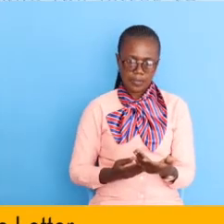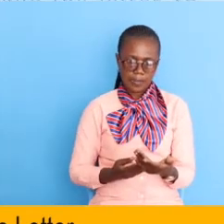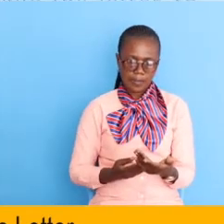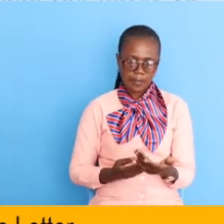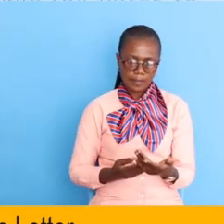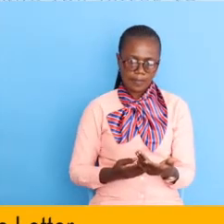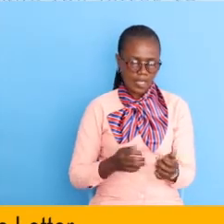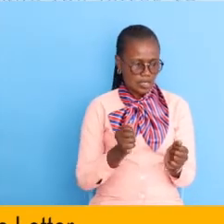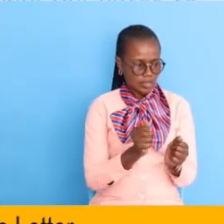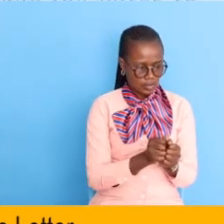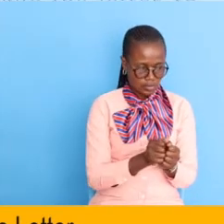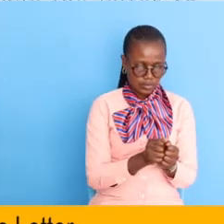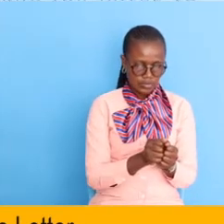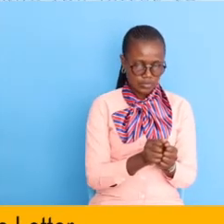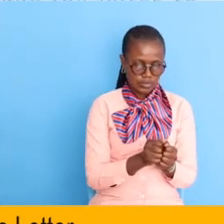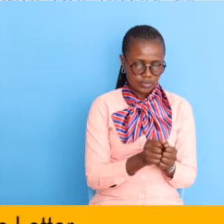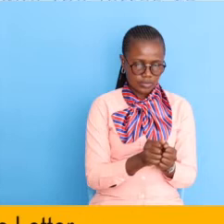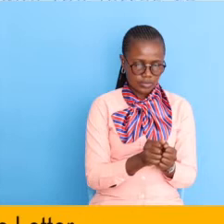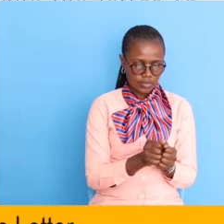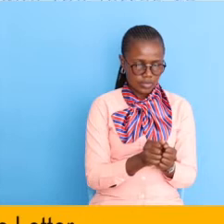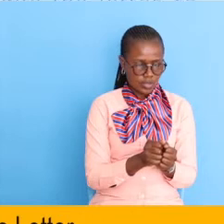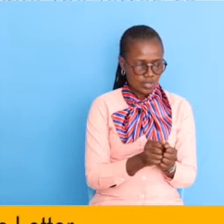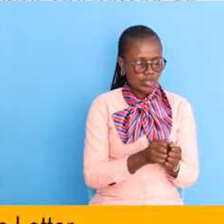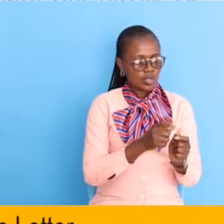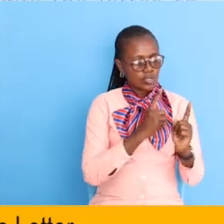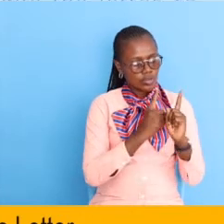The items, the aspects that we saw